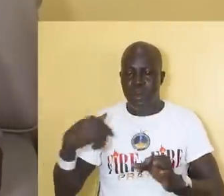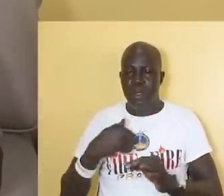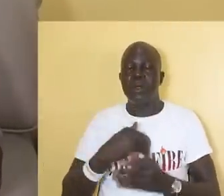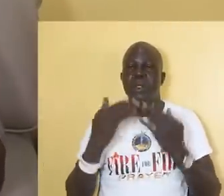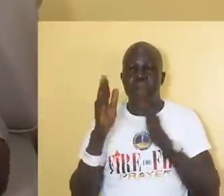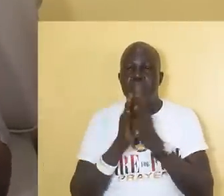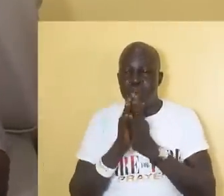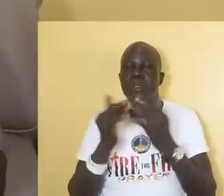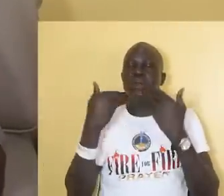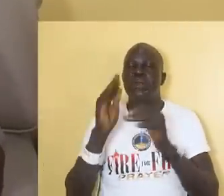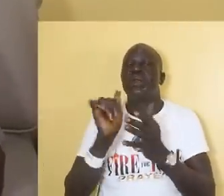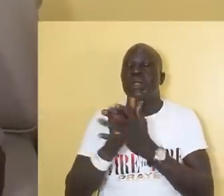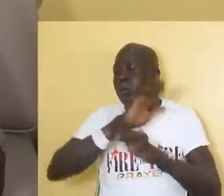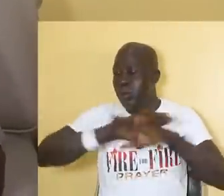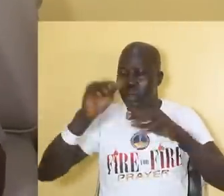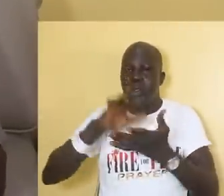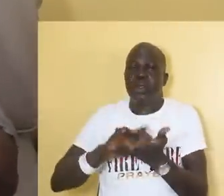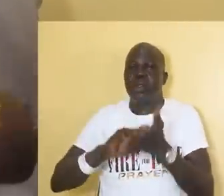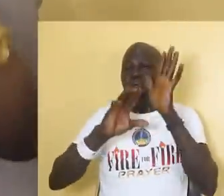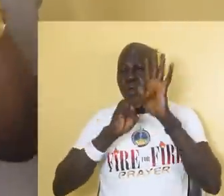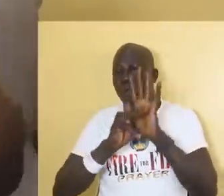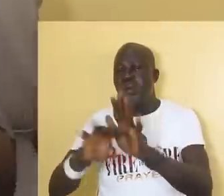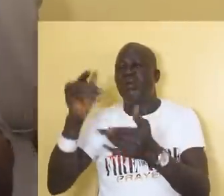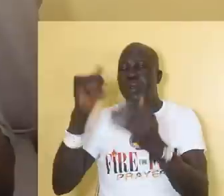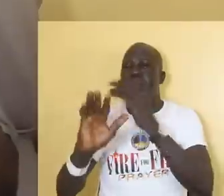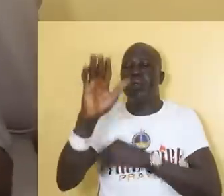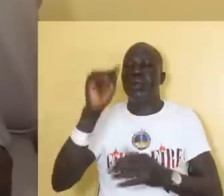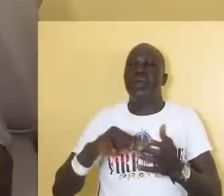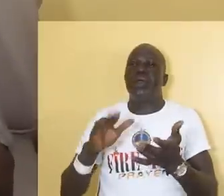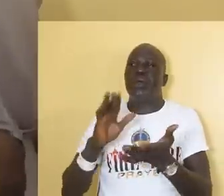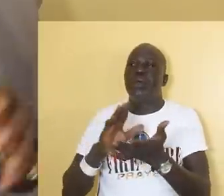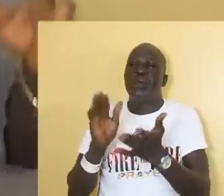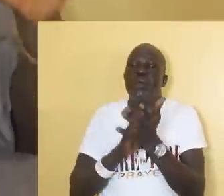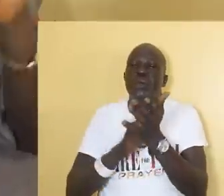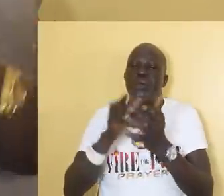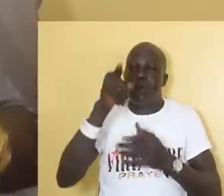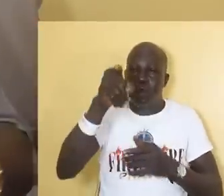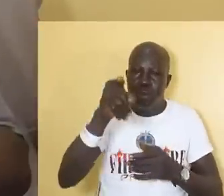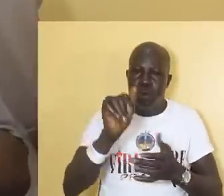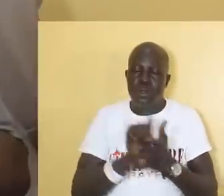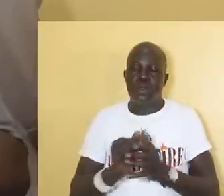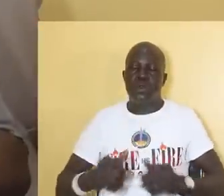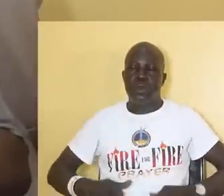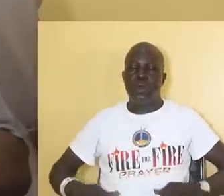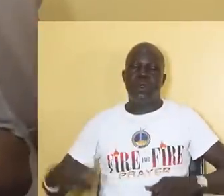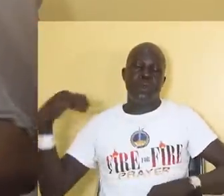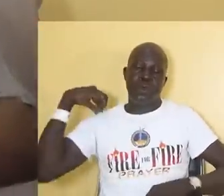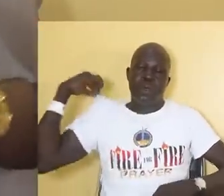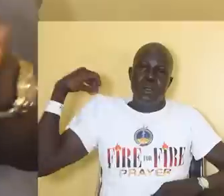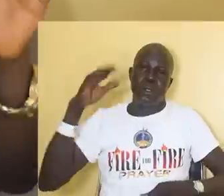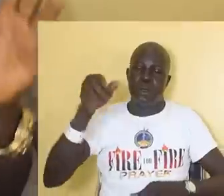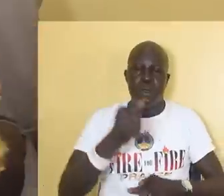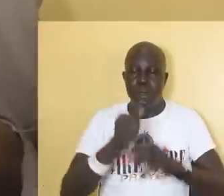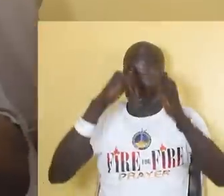been ingrate. Ayin Olorun logun. We glorify God. Adeyin eyin na. And we praise you. Fi ara yin ji. That devote yourself.